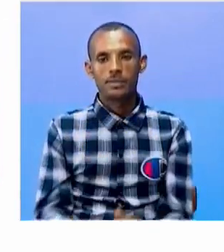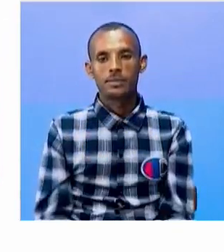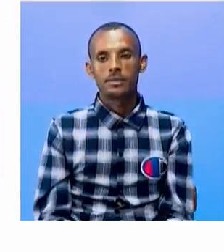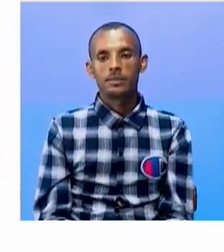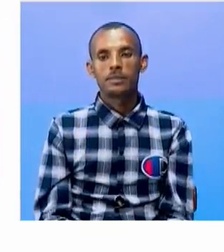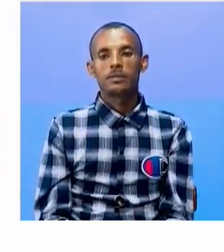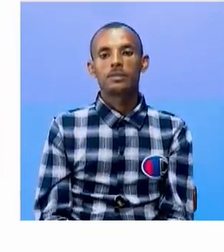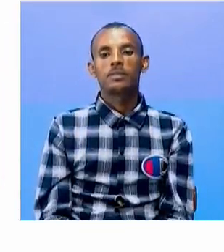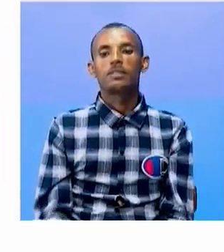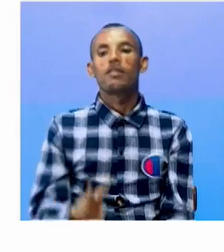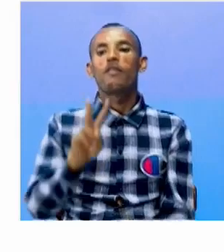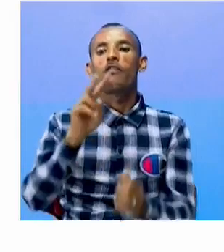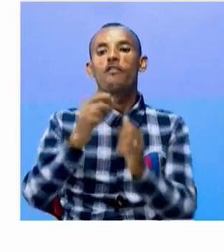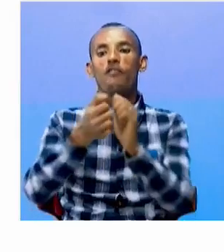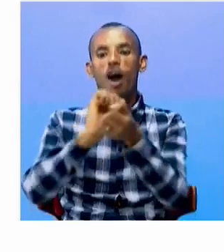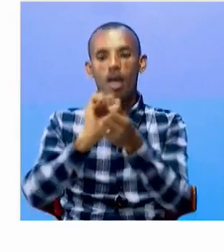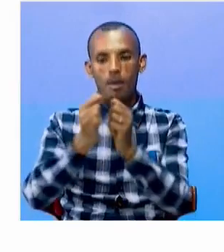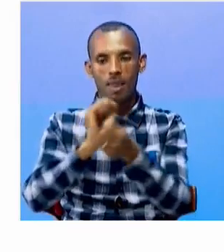a variable,